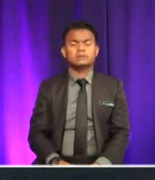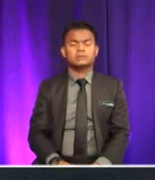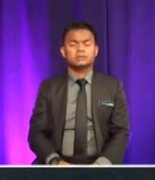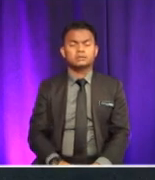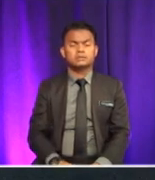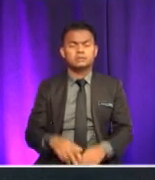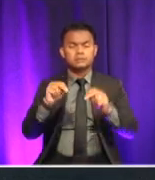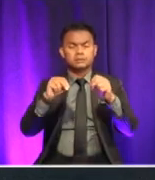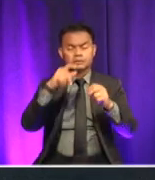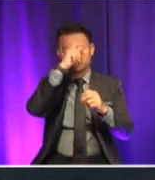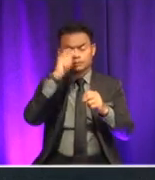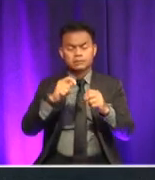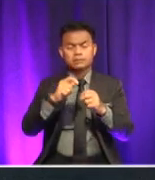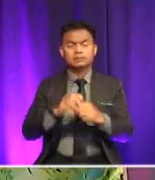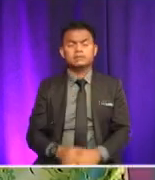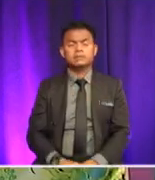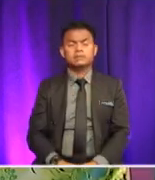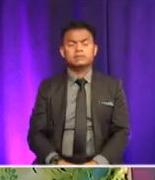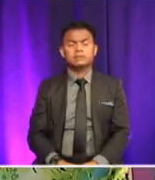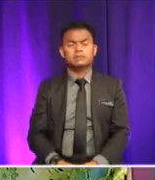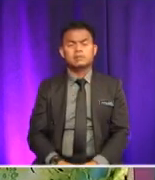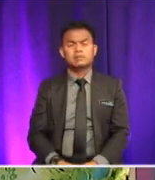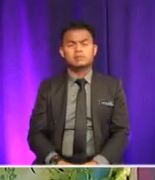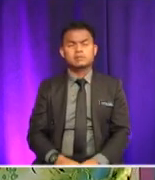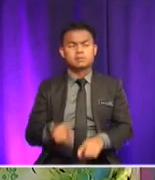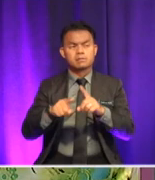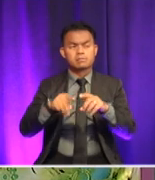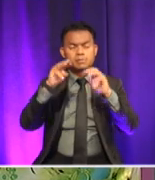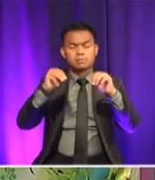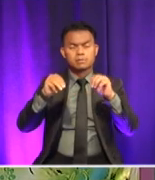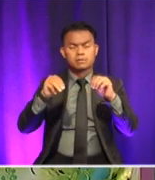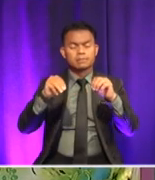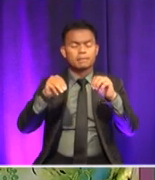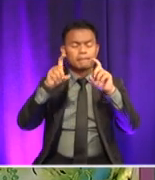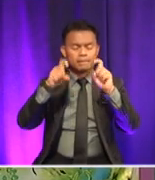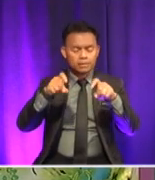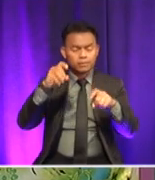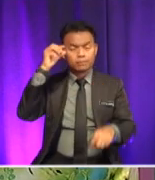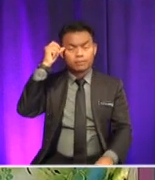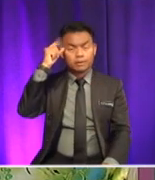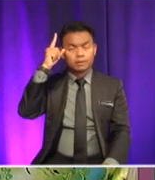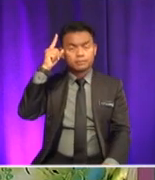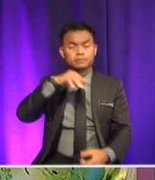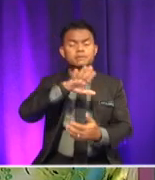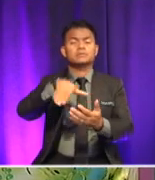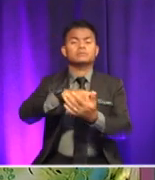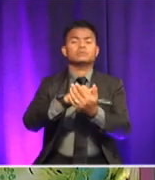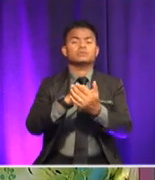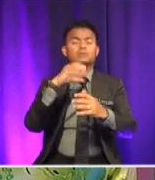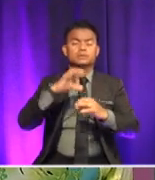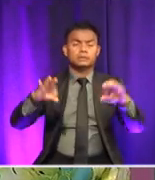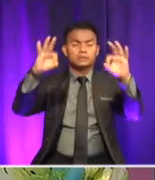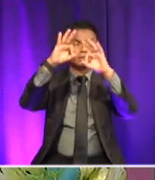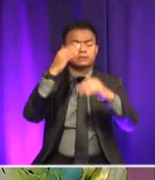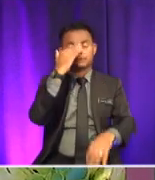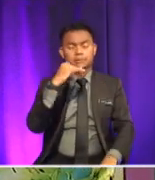evidence-wise comes from the passage, but students must also understand the whole story. One of the reasons why I would